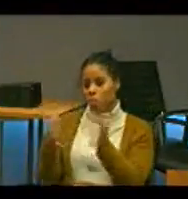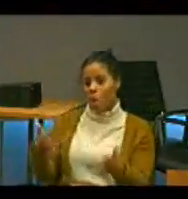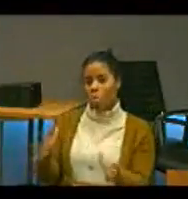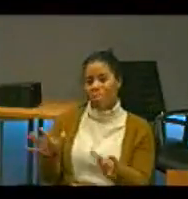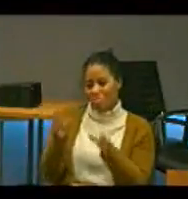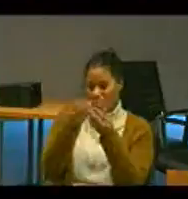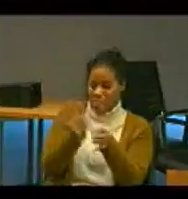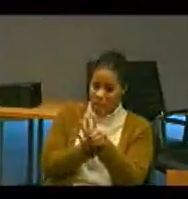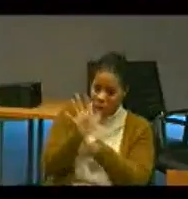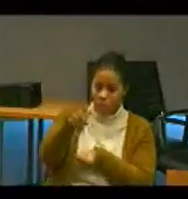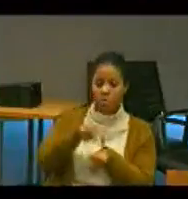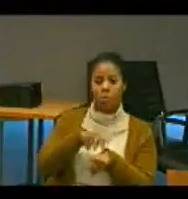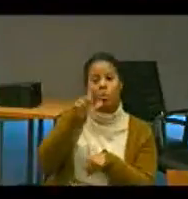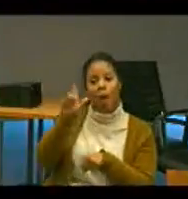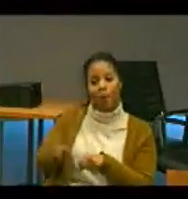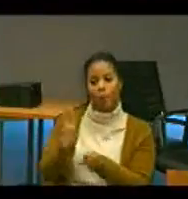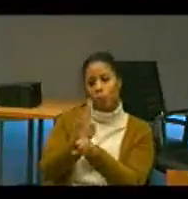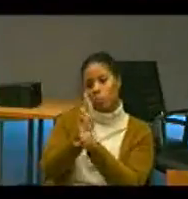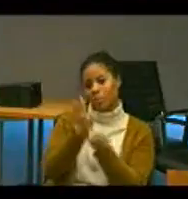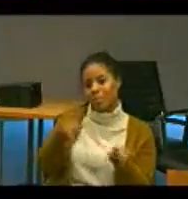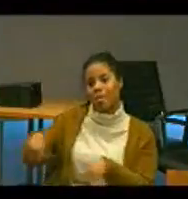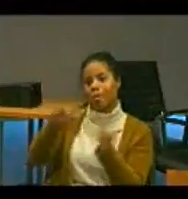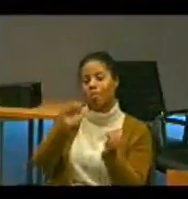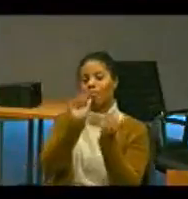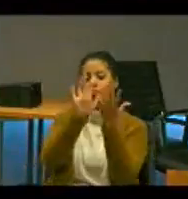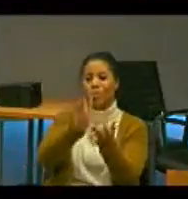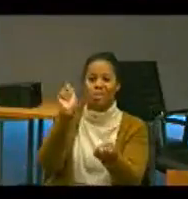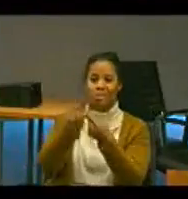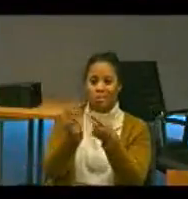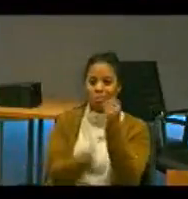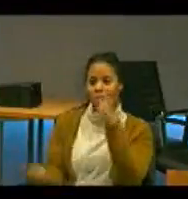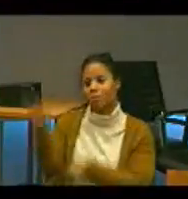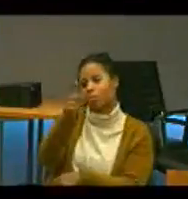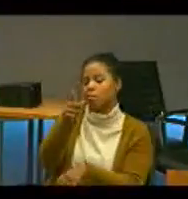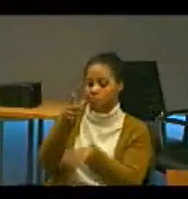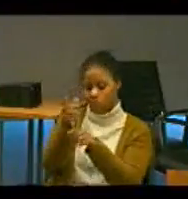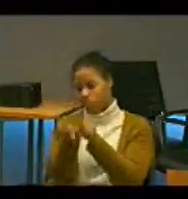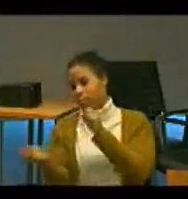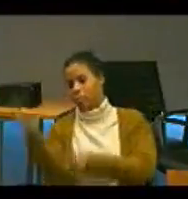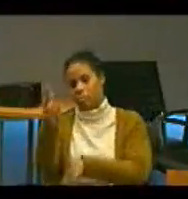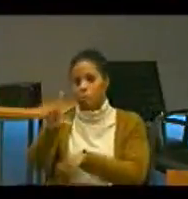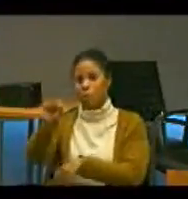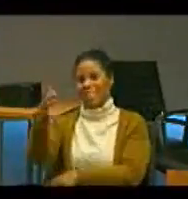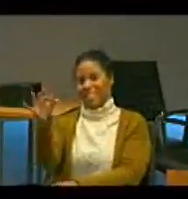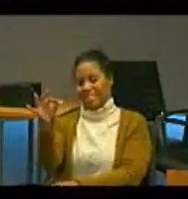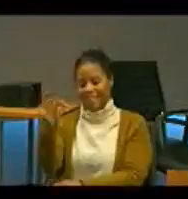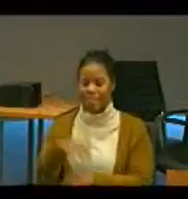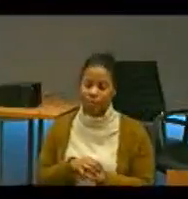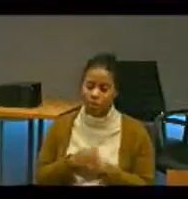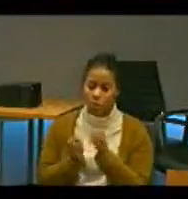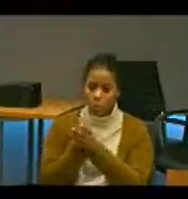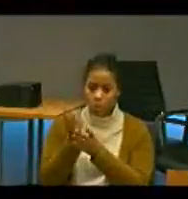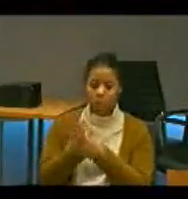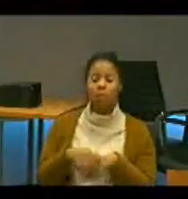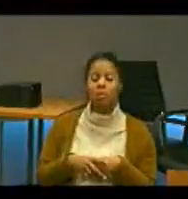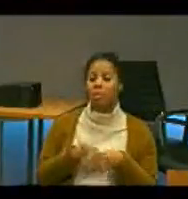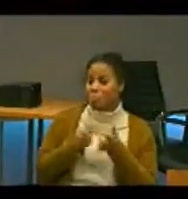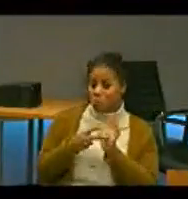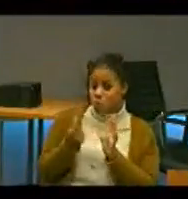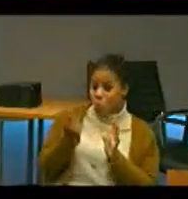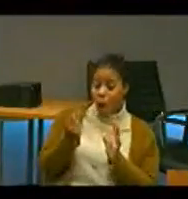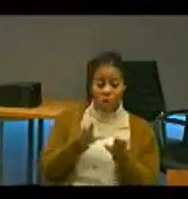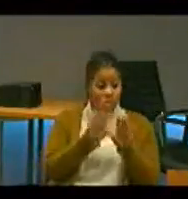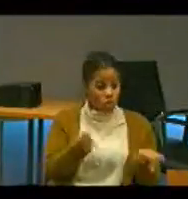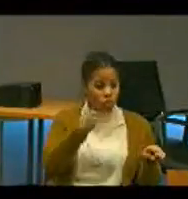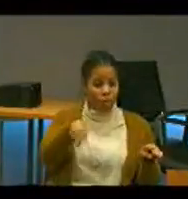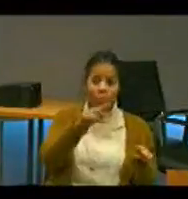to use the standard approach until the spring of 2019. Ultimately, this means that children of color already experiencing massive inequities already